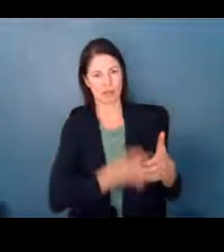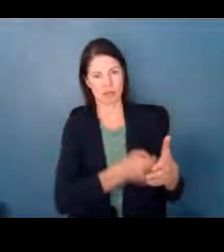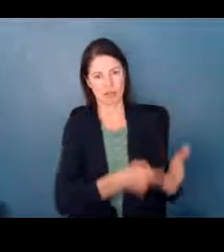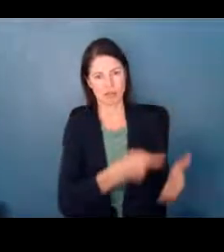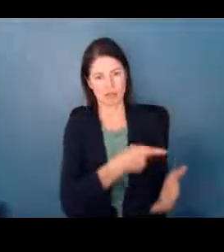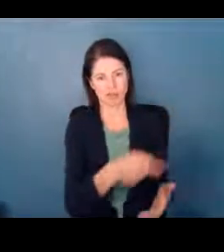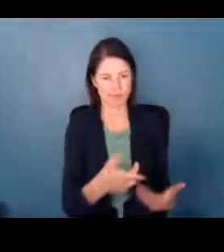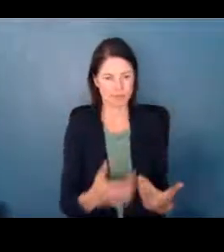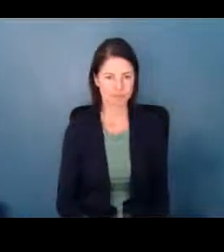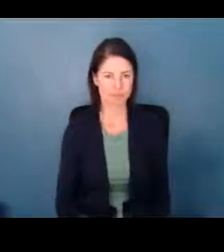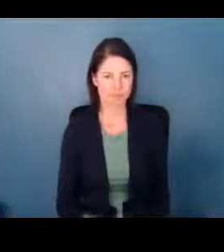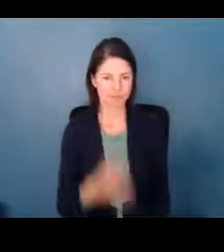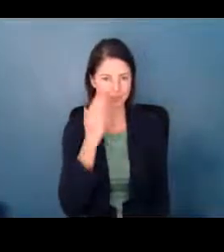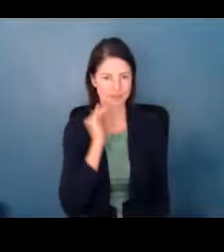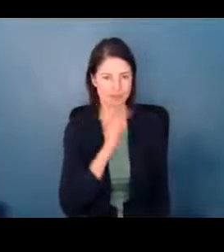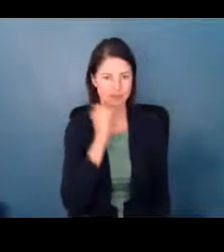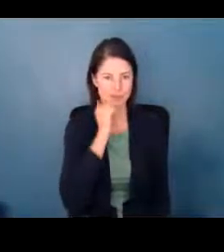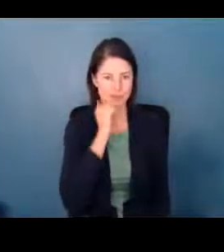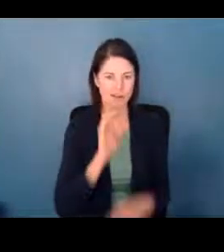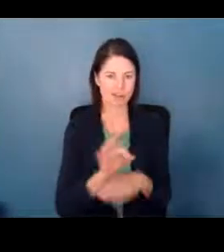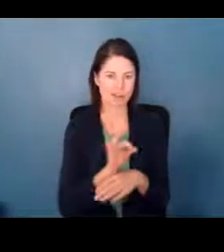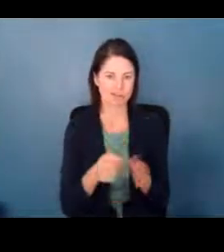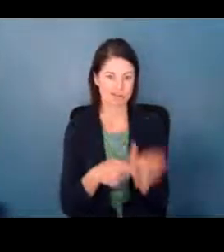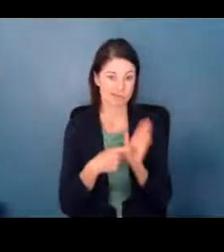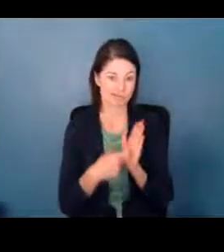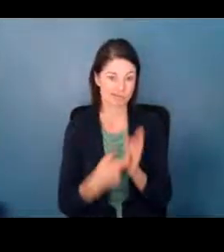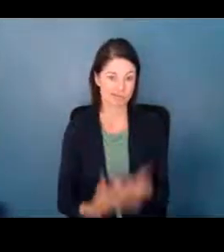in their day-to-day function.